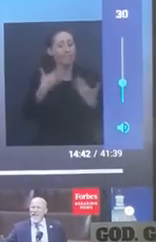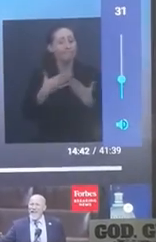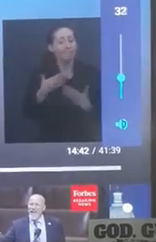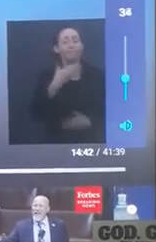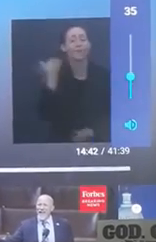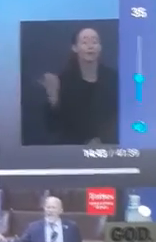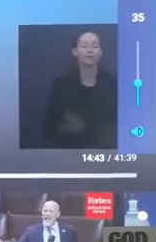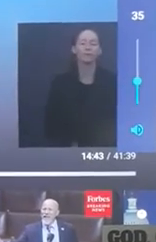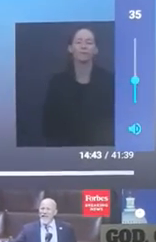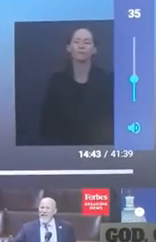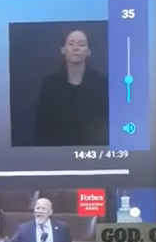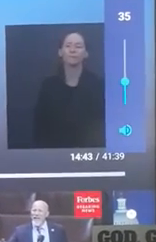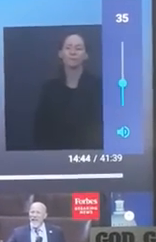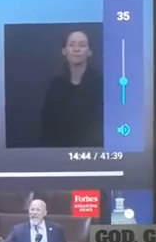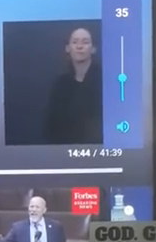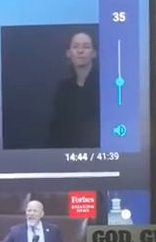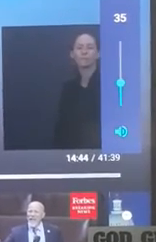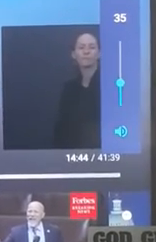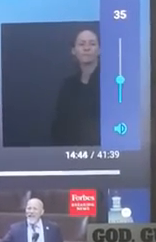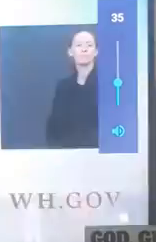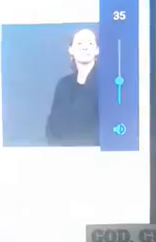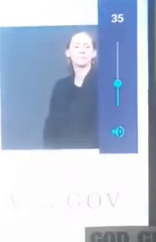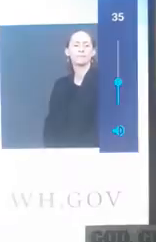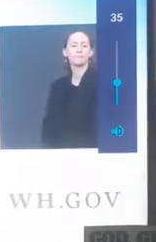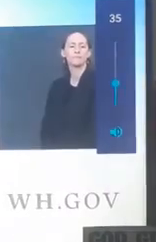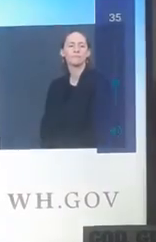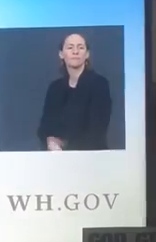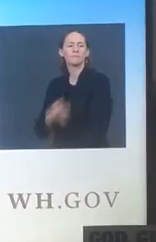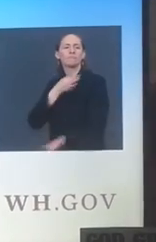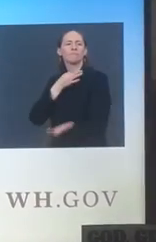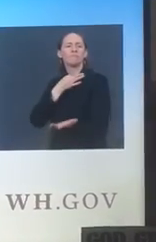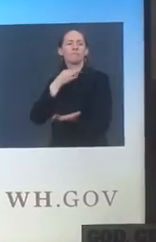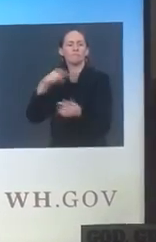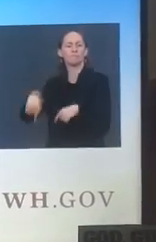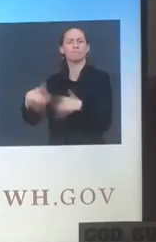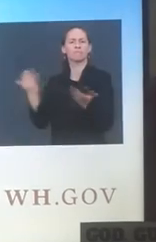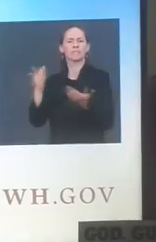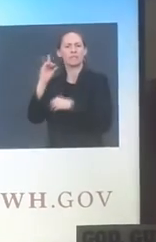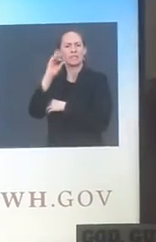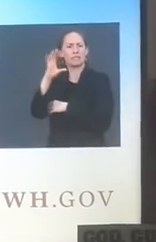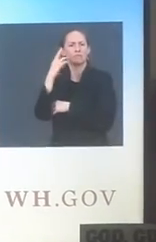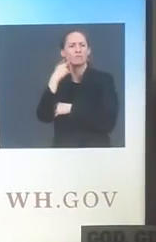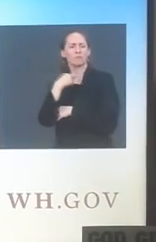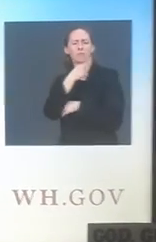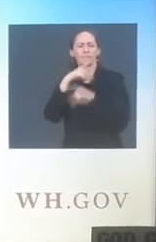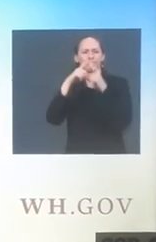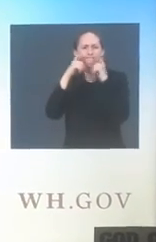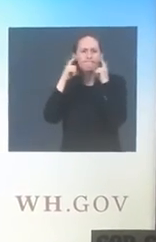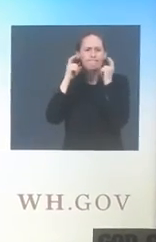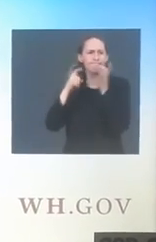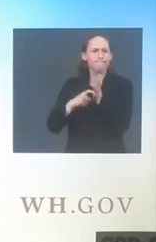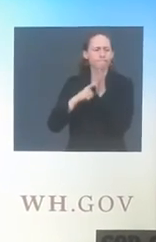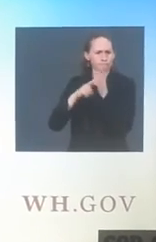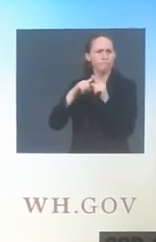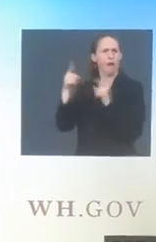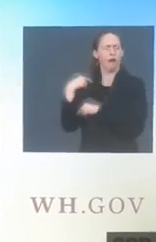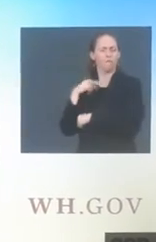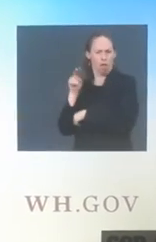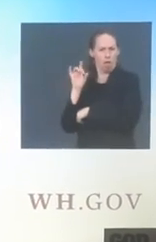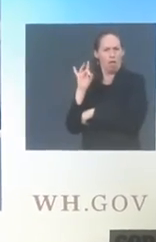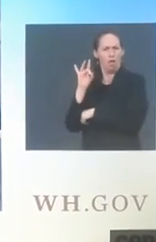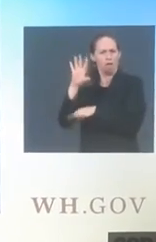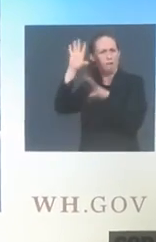There is a mask requirement inside D.C. restaurants, yet President Biden and the First Lady were not wearing masks while walking around a D.C. restaurant